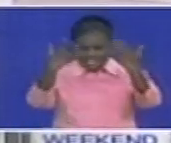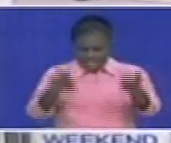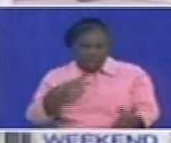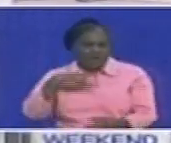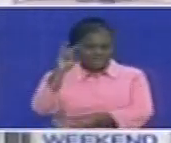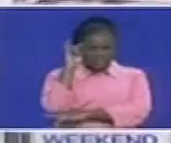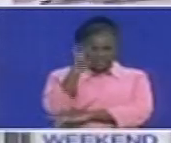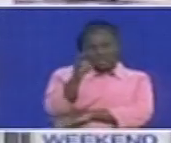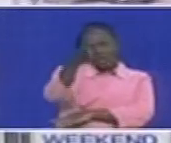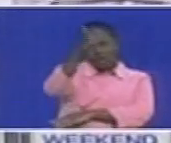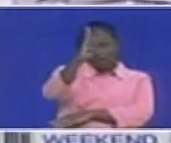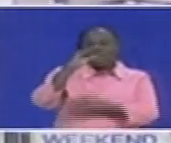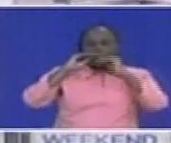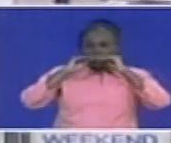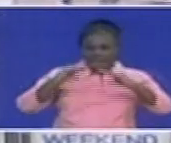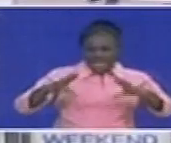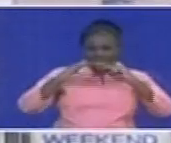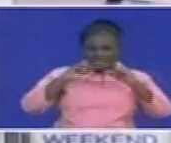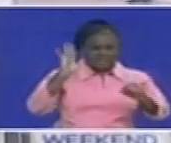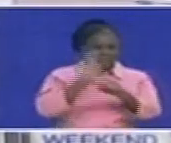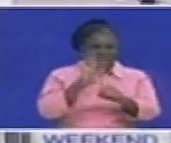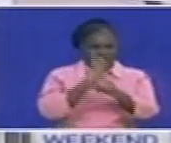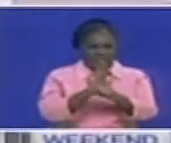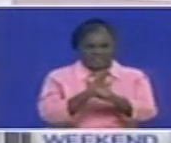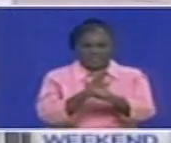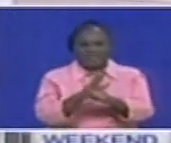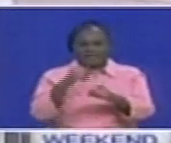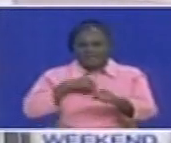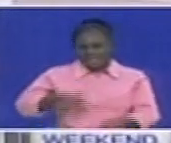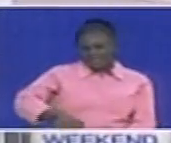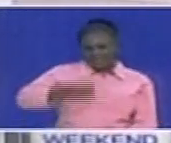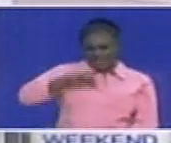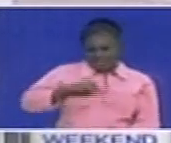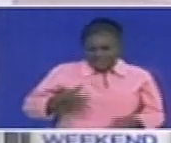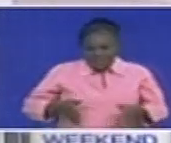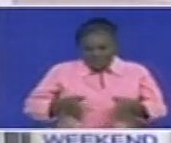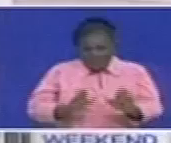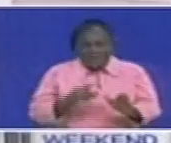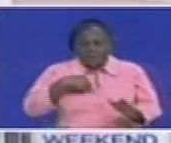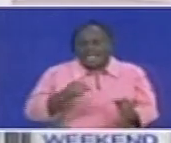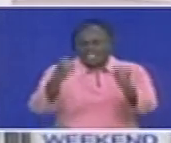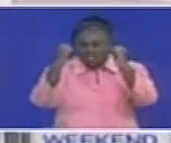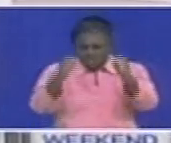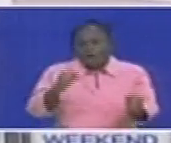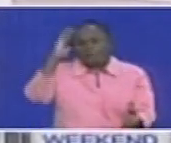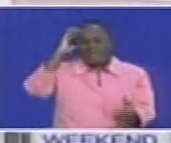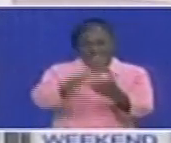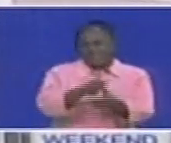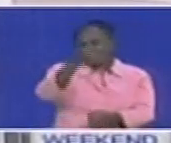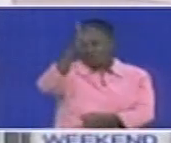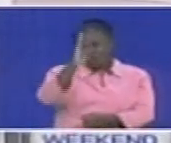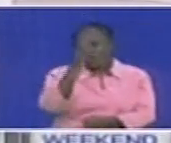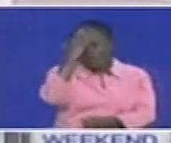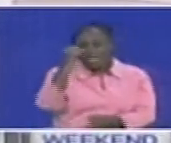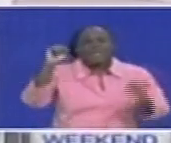seen God's blessings, because being a street boy, I've survived here in the streets. And I strongly believe in God, because I believe you